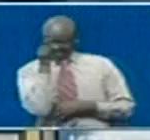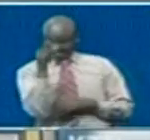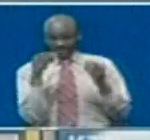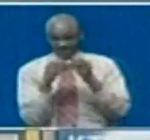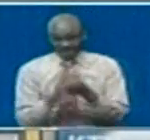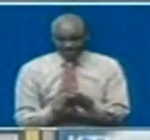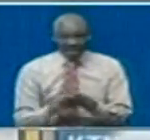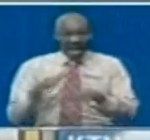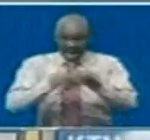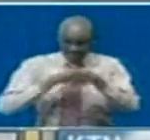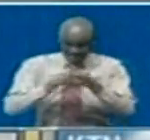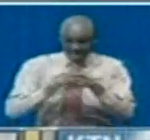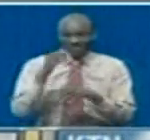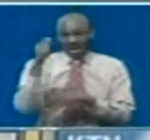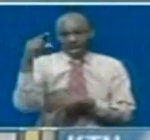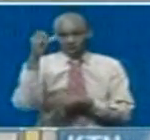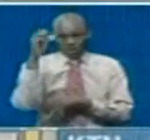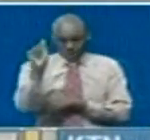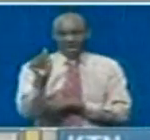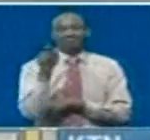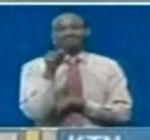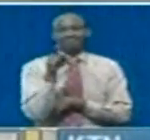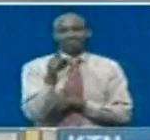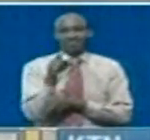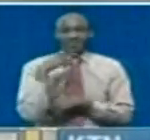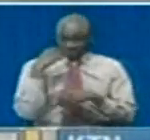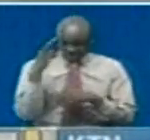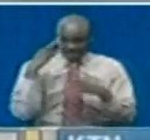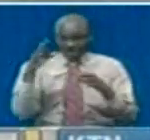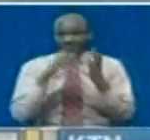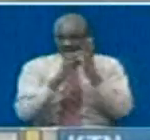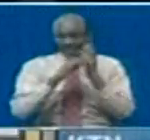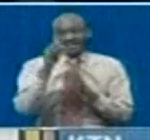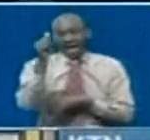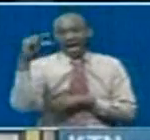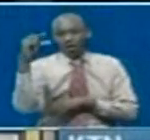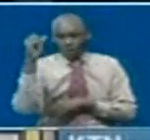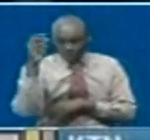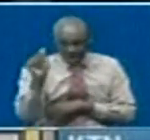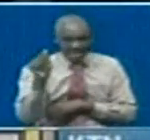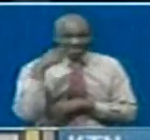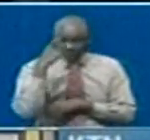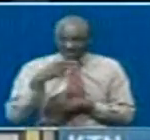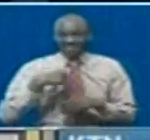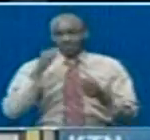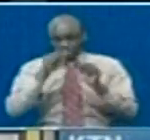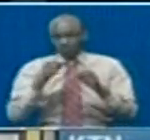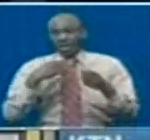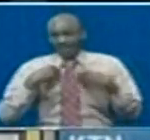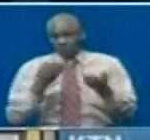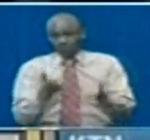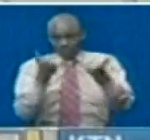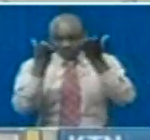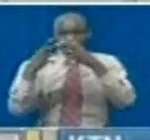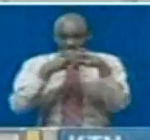meeting. The Africa Growth and Opportunity Act, famously known as AGOA. This is a deal that seeks to promote